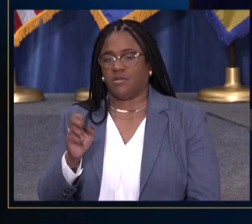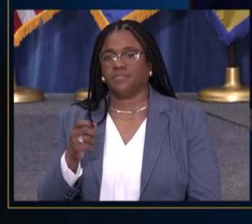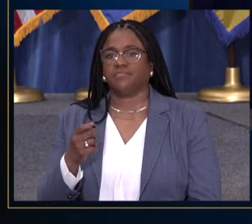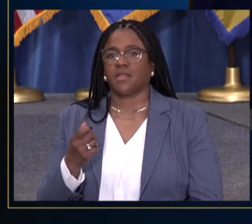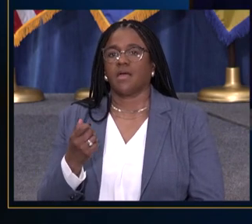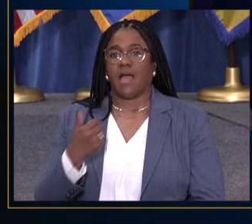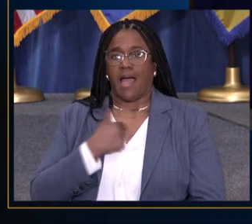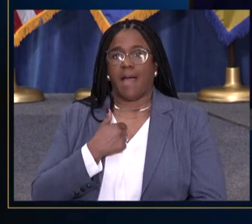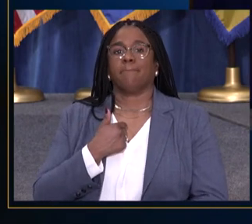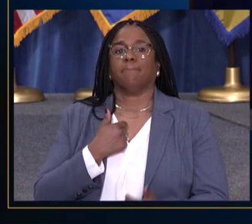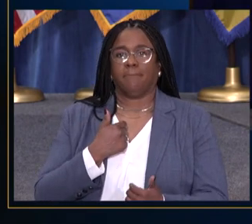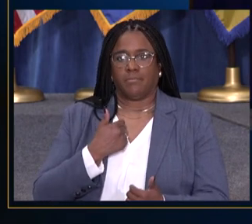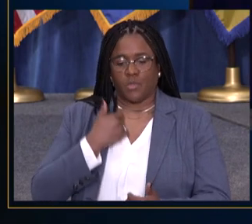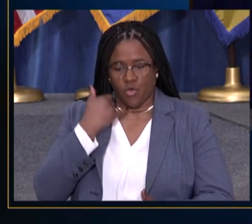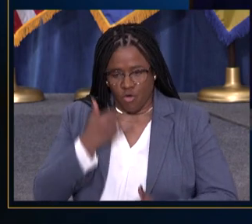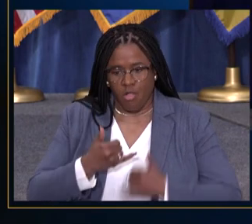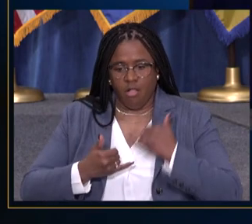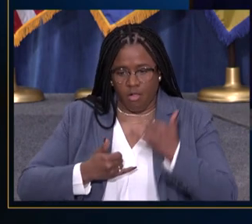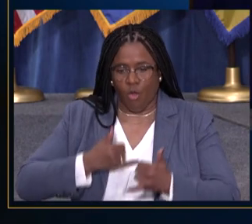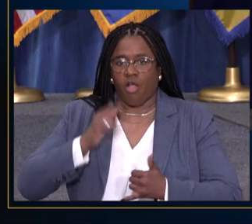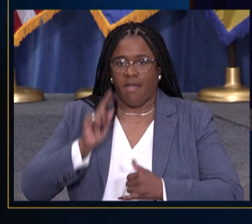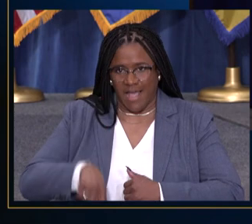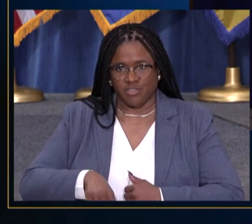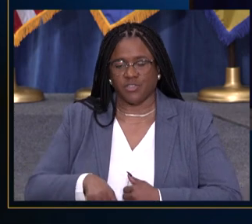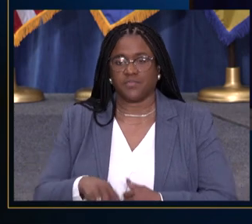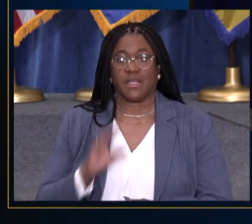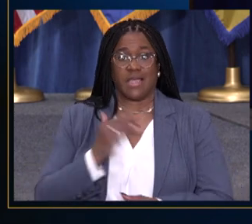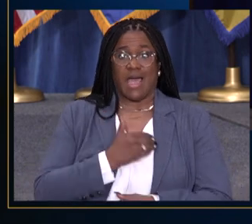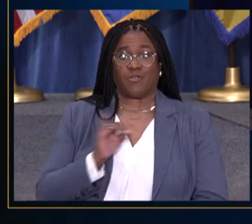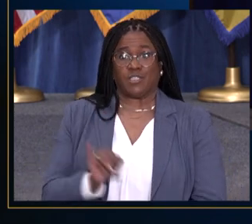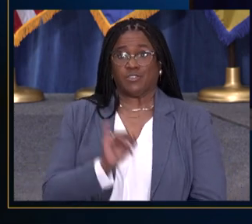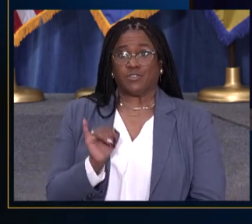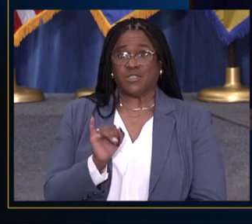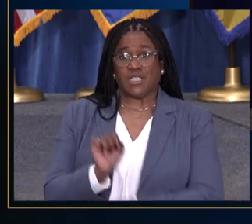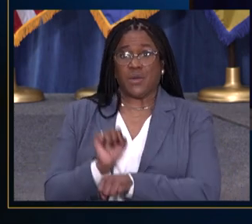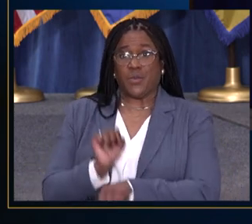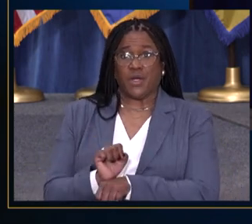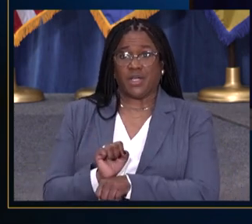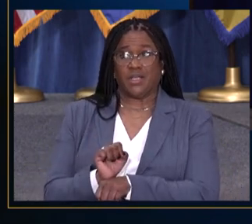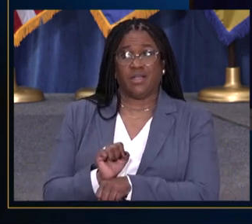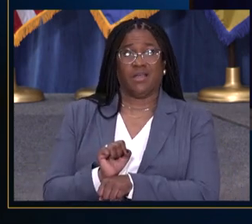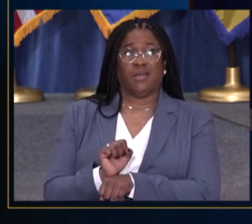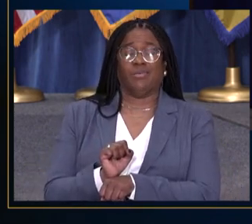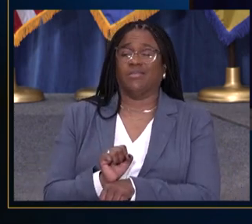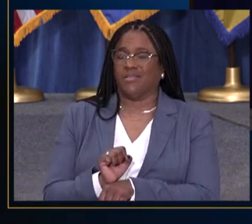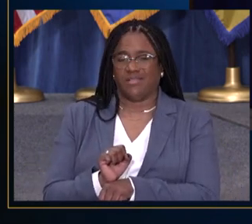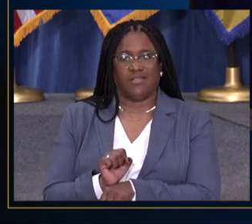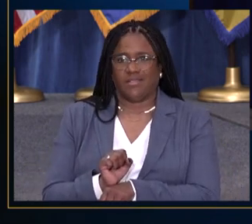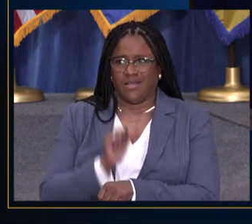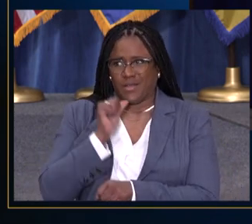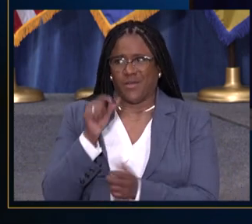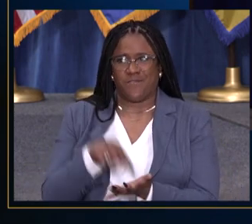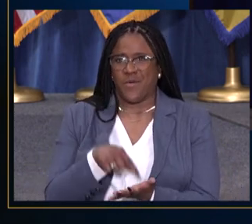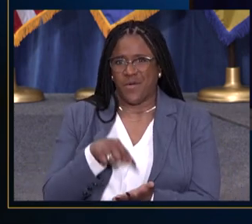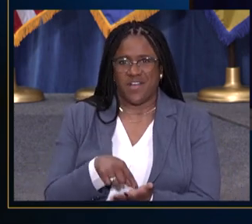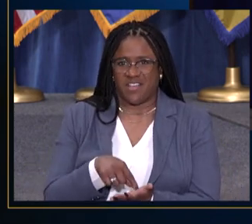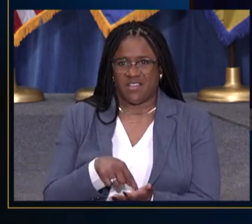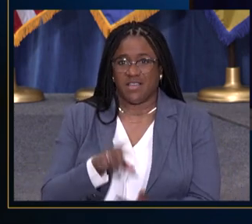the question is, like, our insurance that we have at work is completely unaffordable. It's